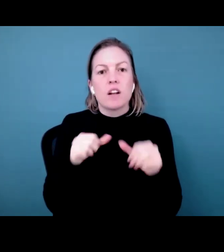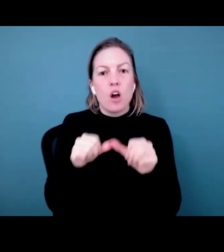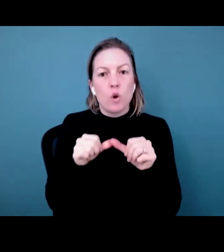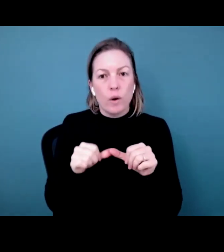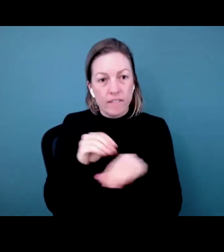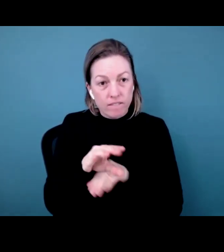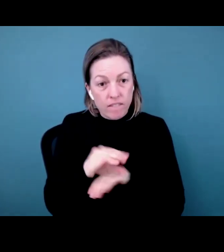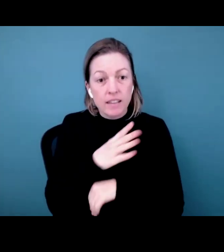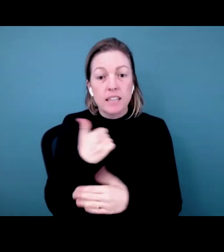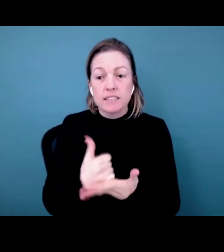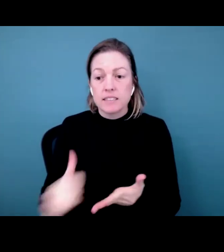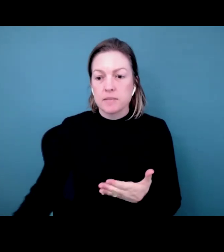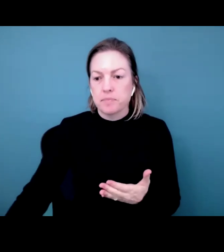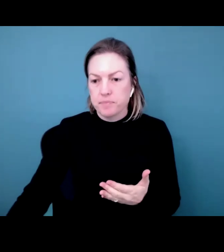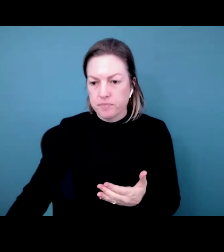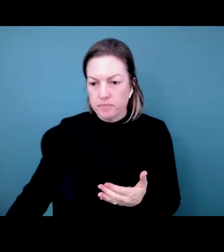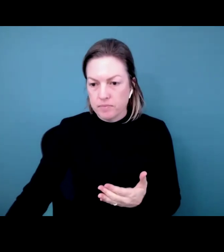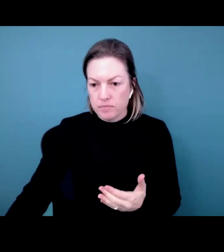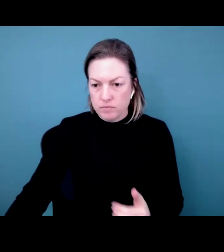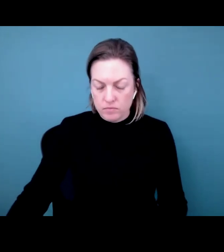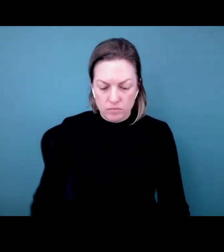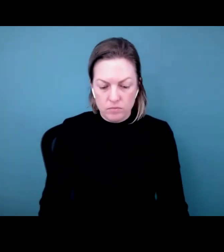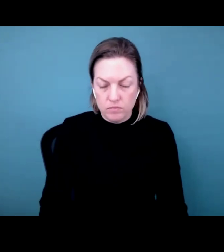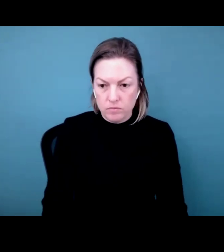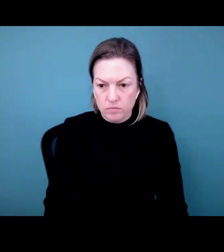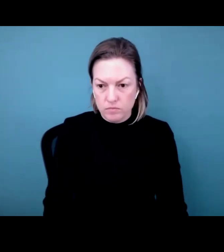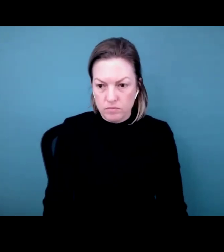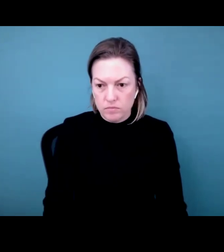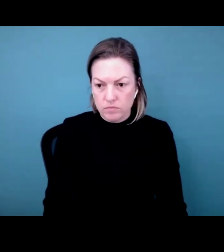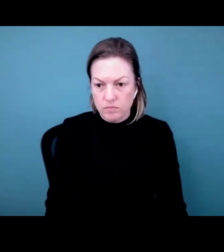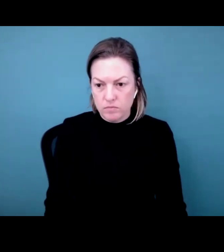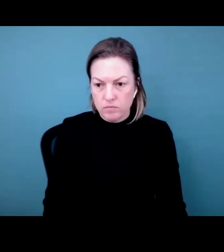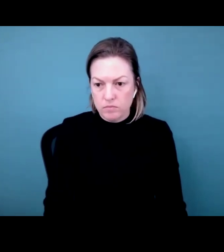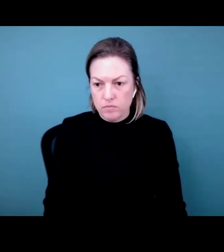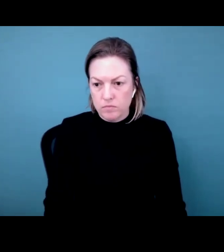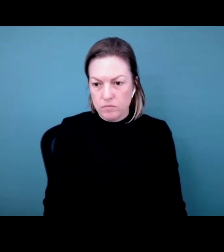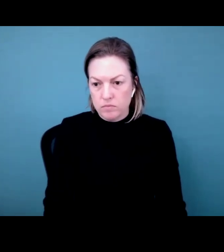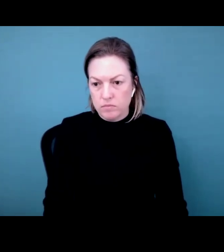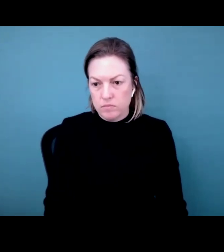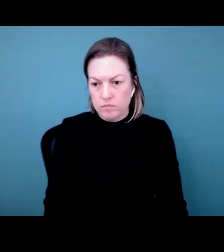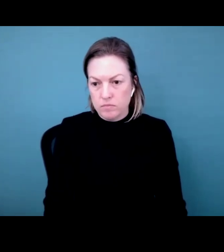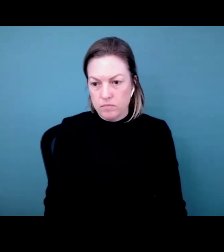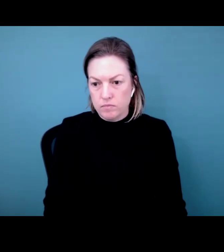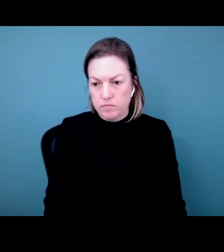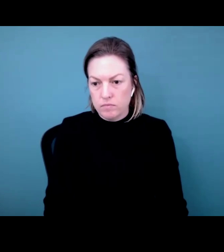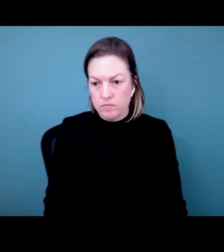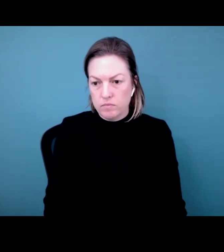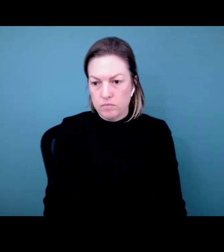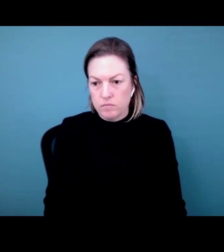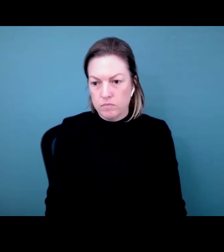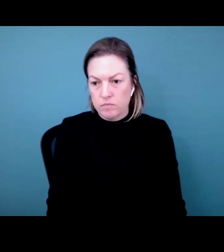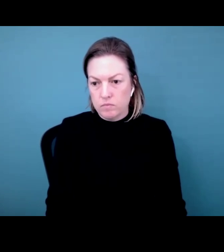and assistance on program needs, priorities of persons impacted by Alzheimer's disease, and